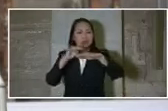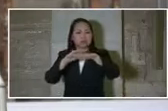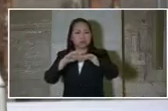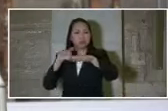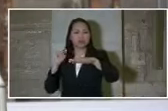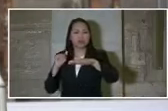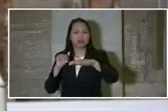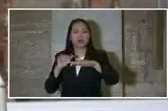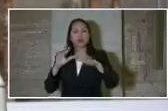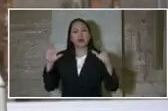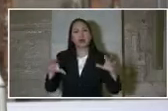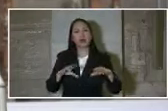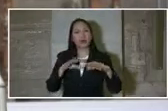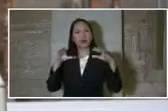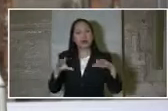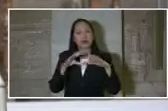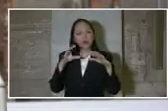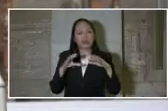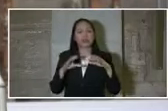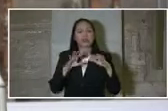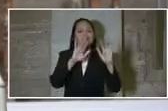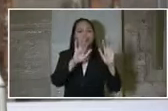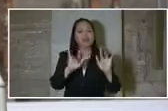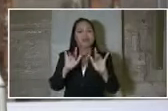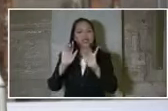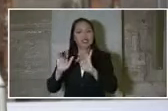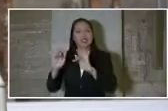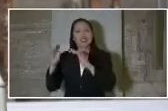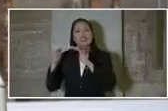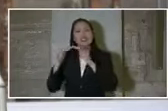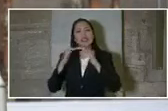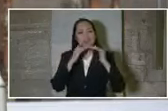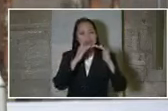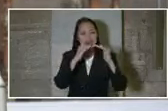for mercy and justice.